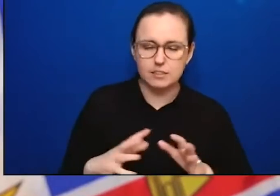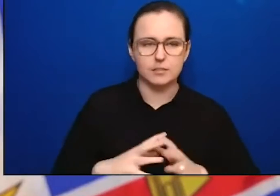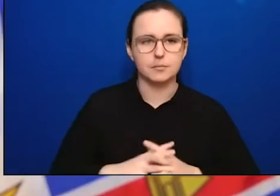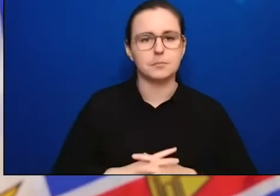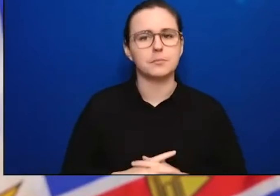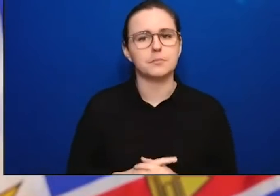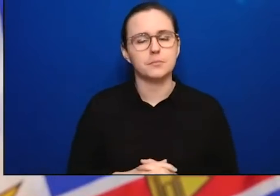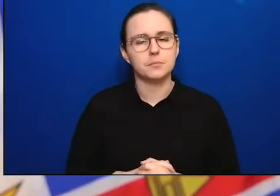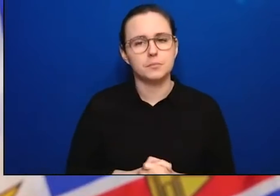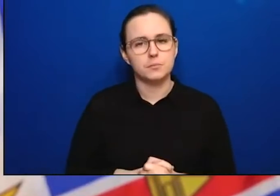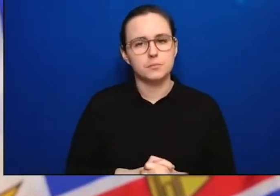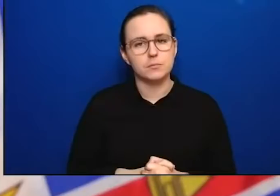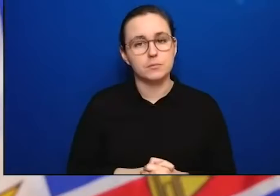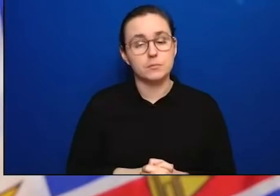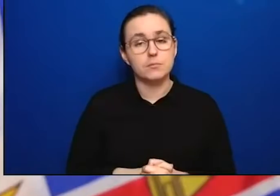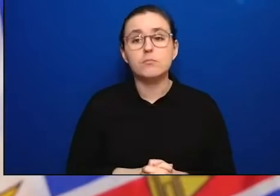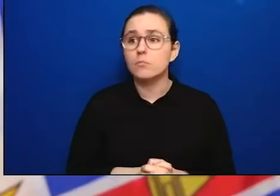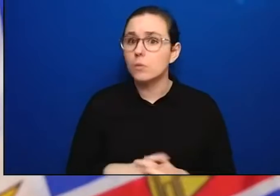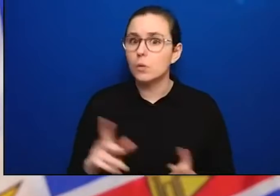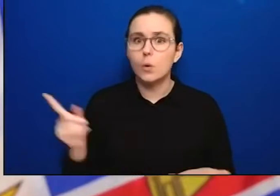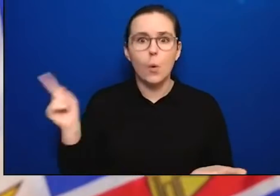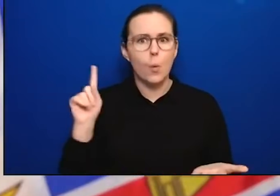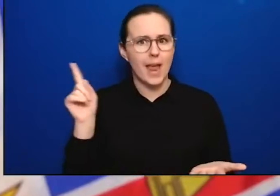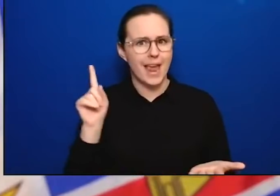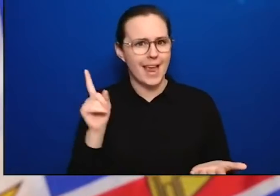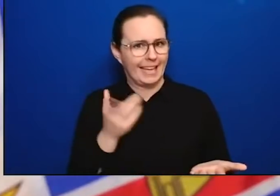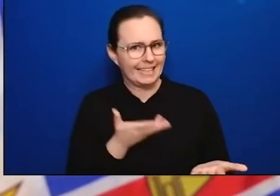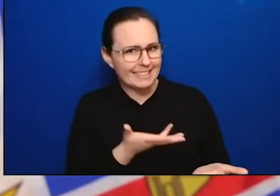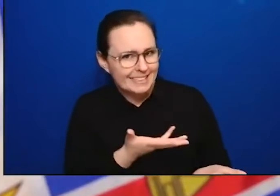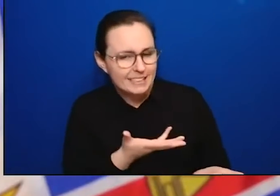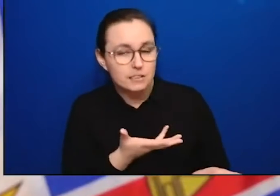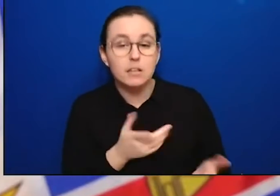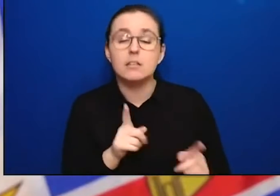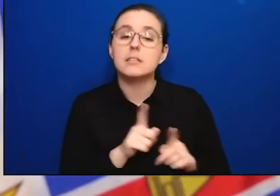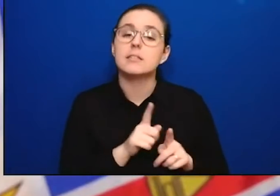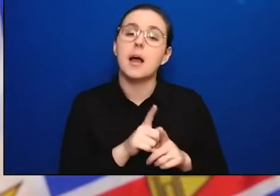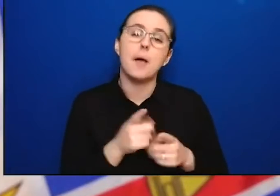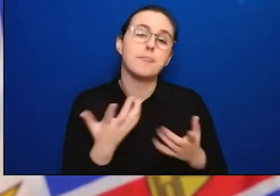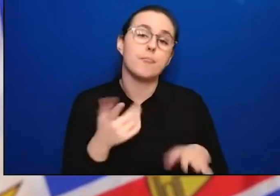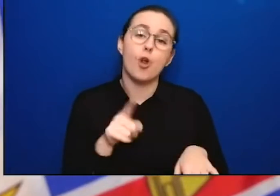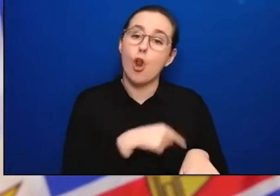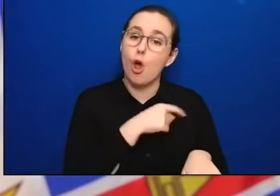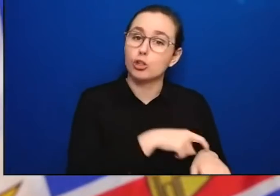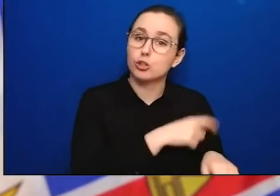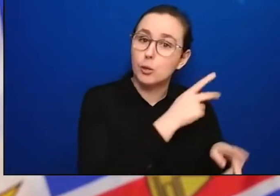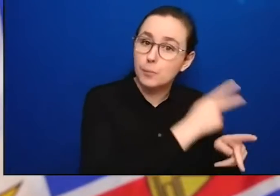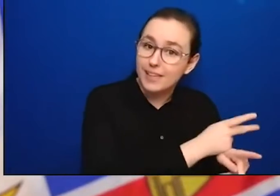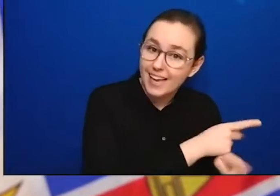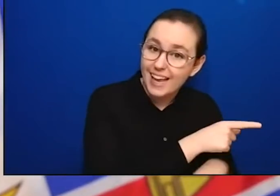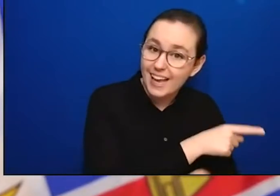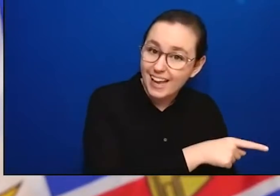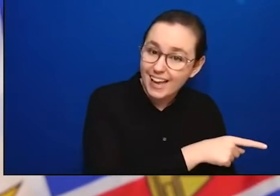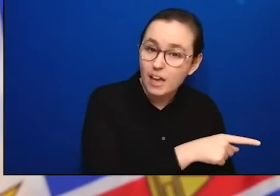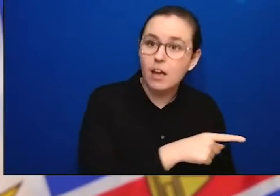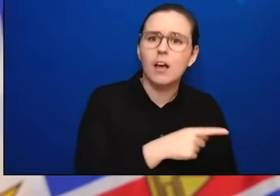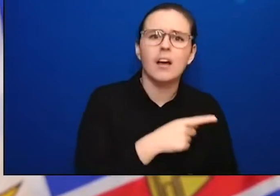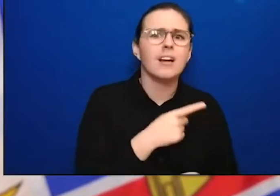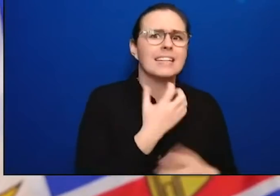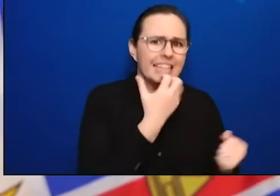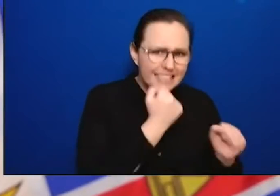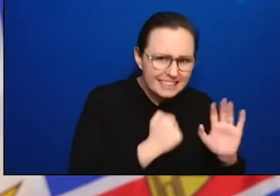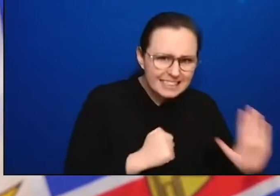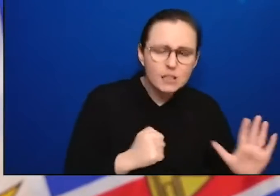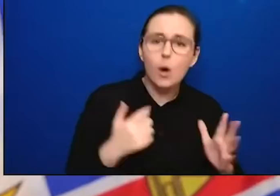public health and our teams focusing on where we need to make a difference in high-risk settings,